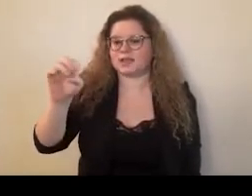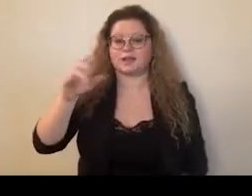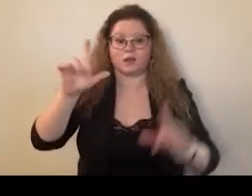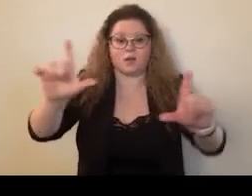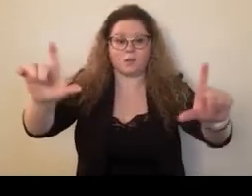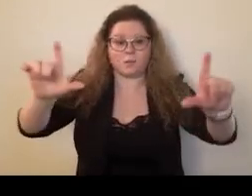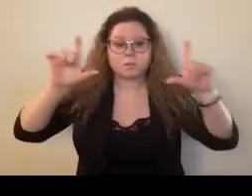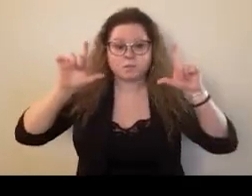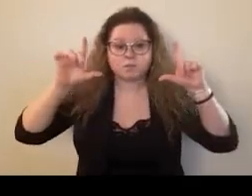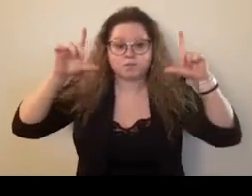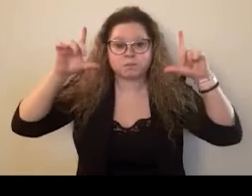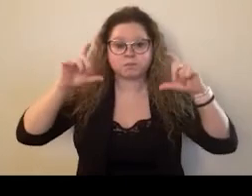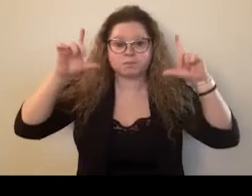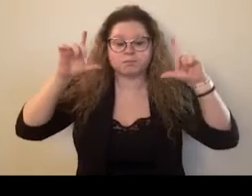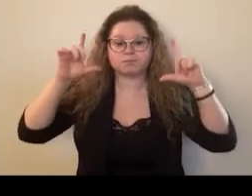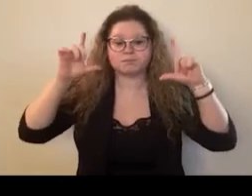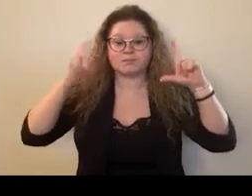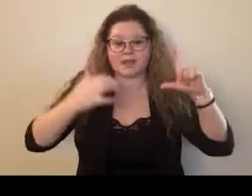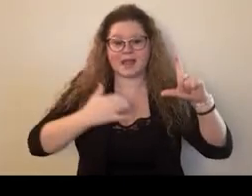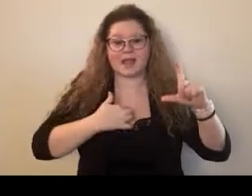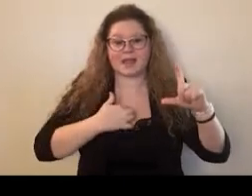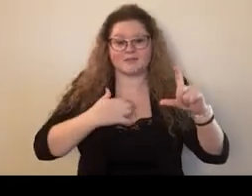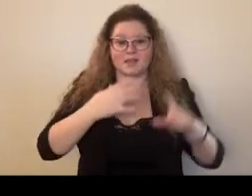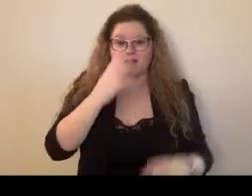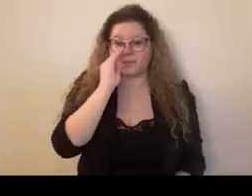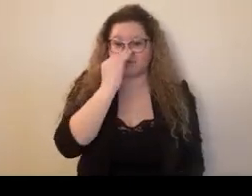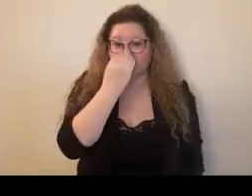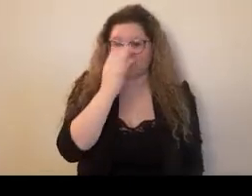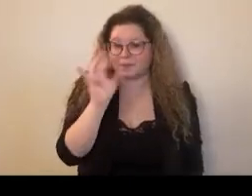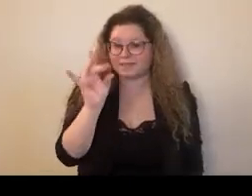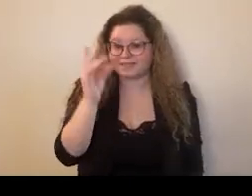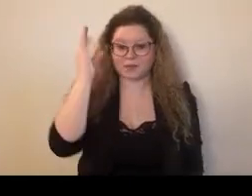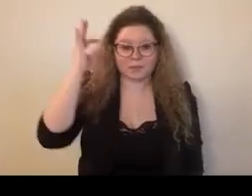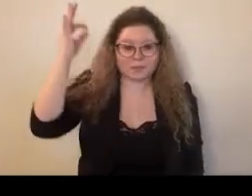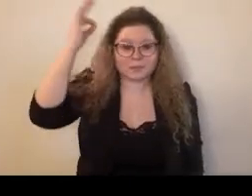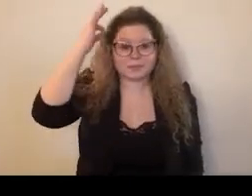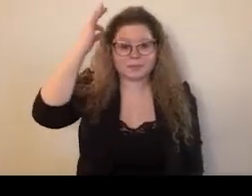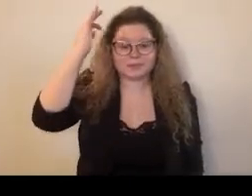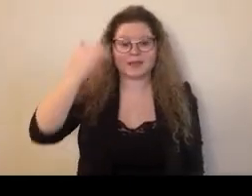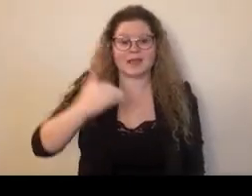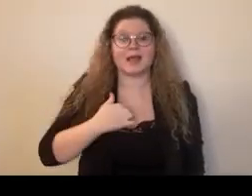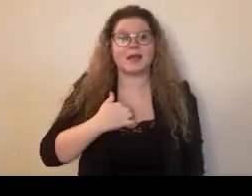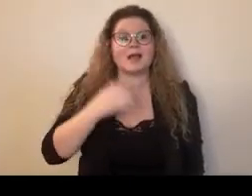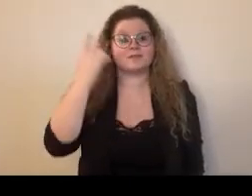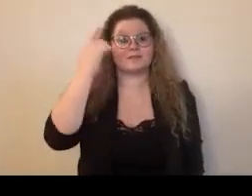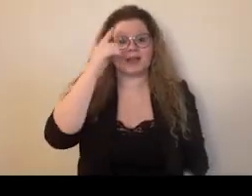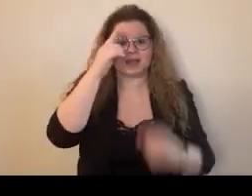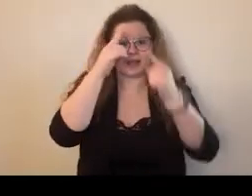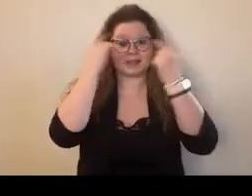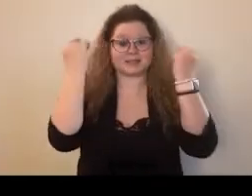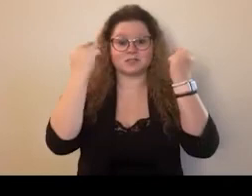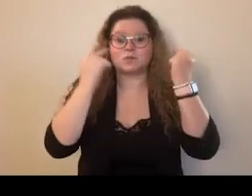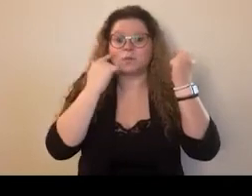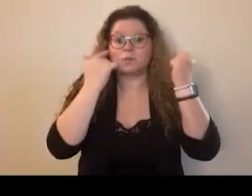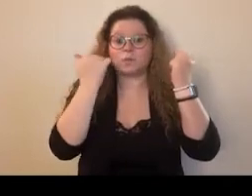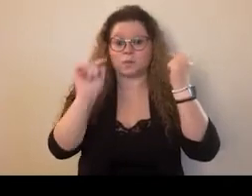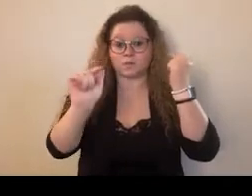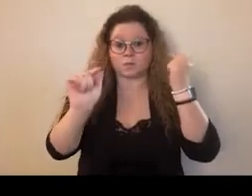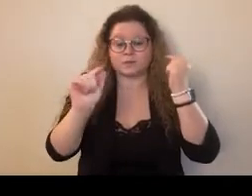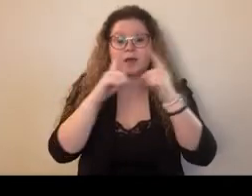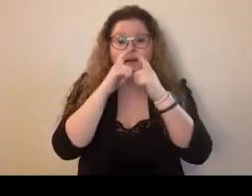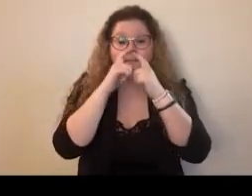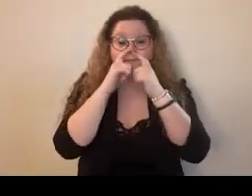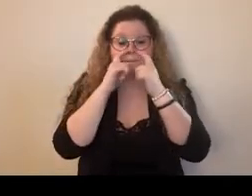House. She has a pink flower in her hair, she has gold-rimmed glasses, and a face